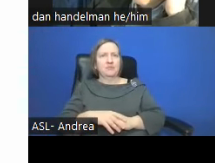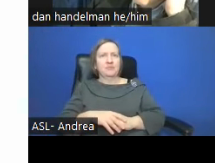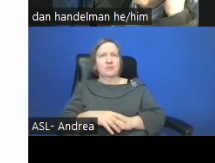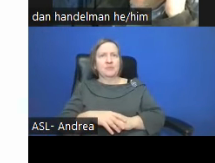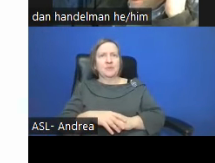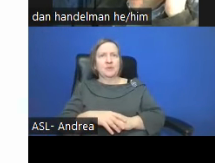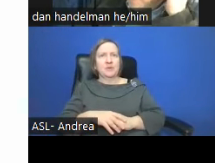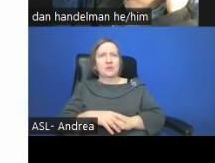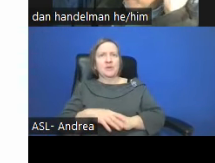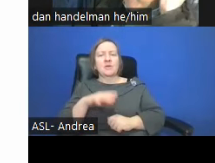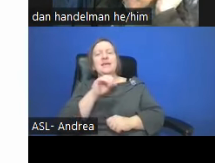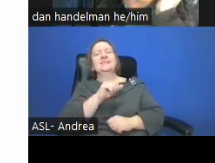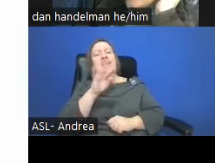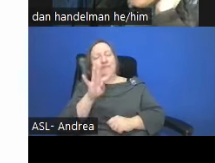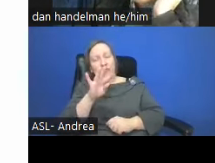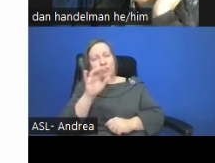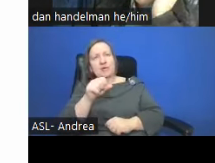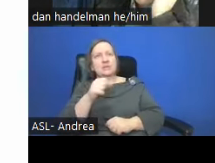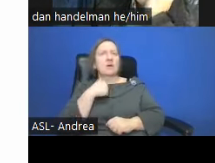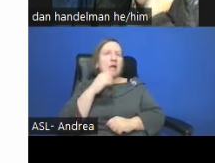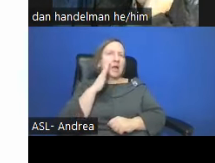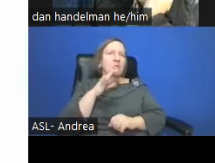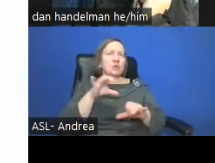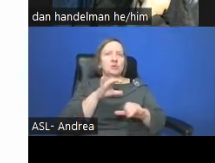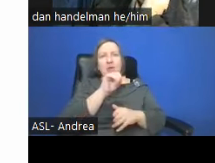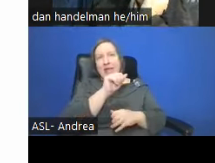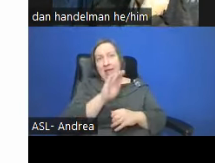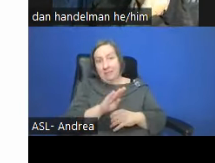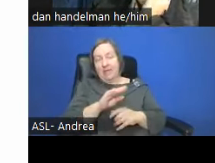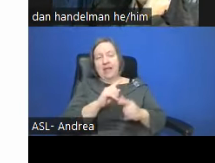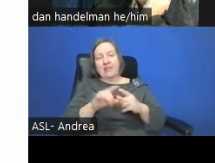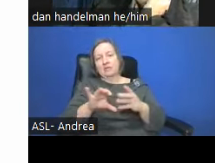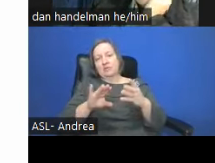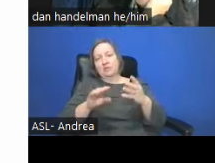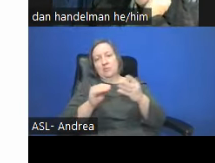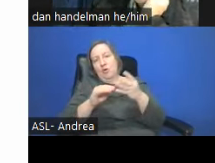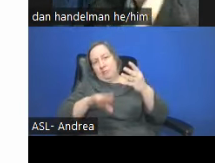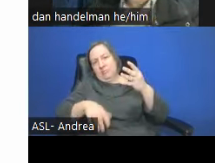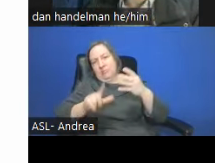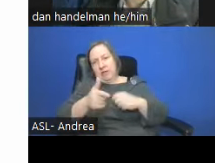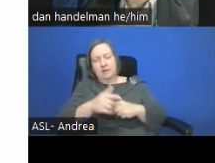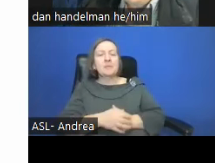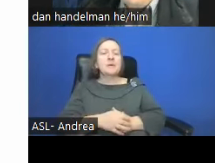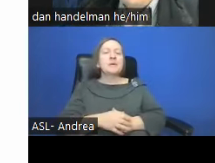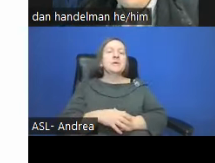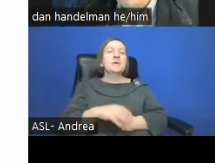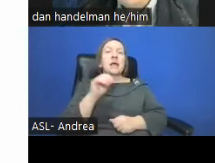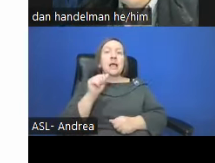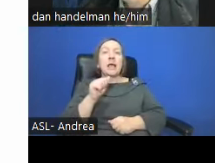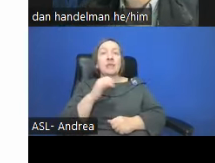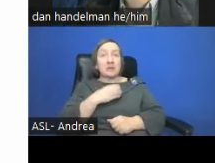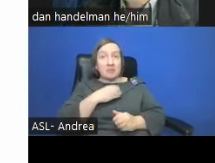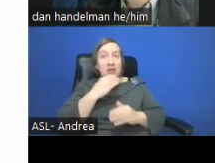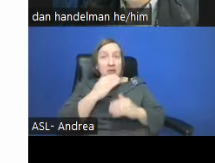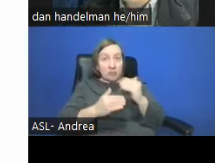just do, oh, sorry, A4. So I'm just going to do A and B, and we'll come back to the other stuff in a minute. So the complaint process